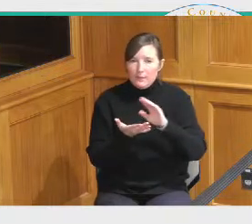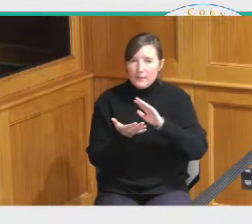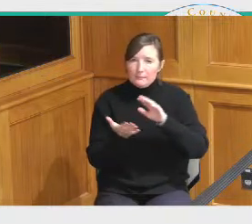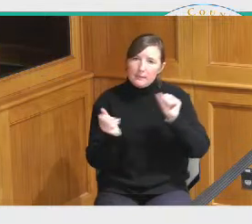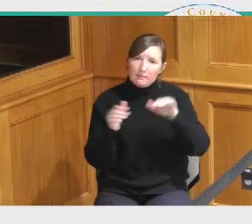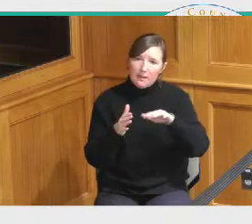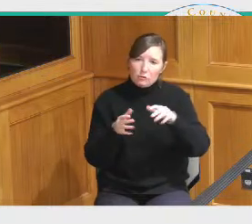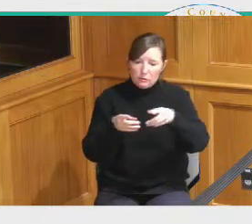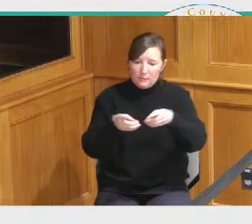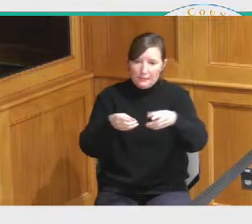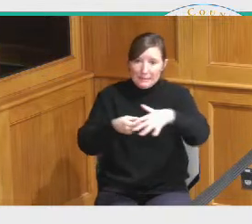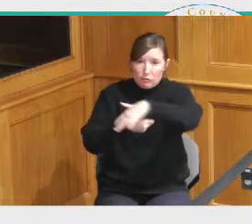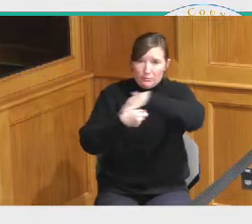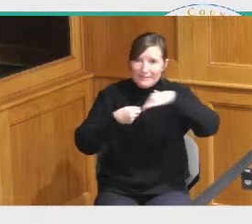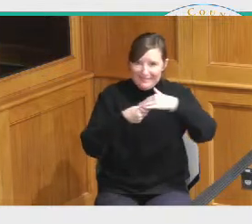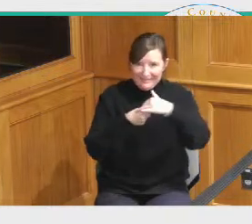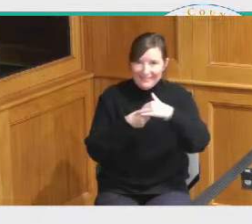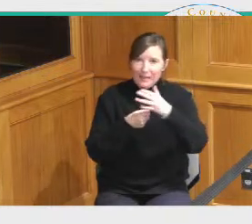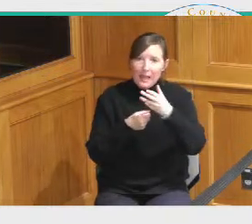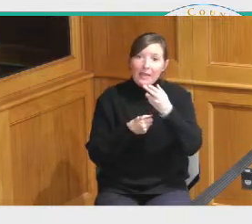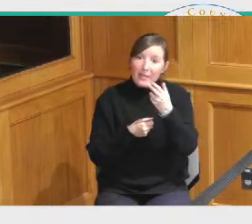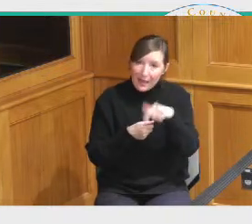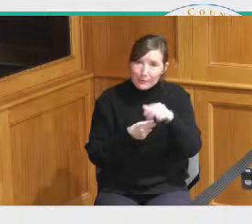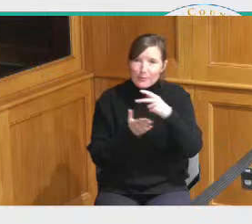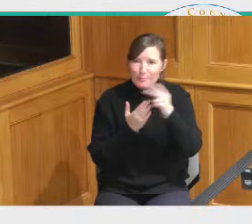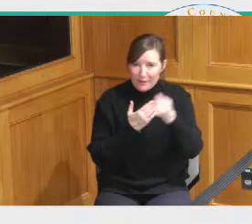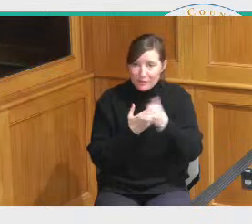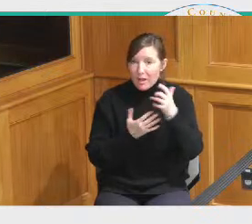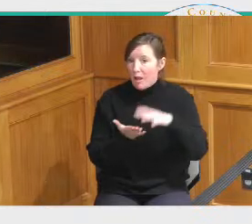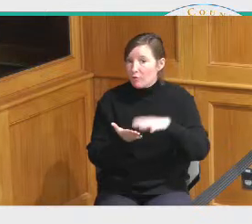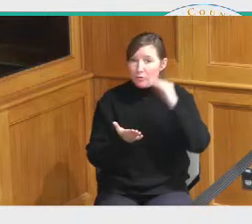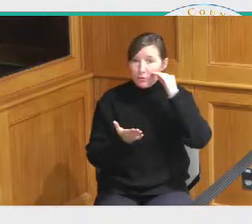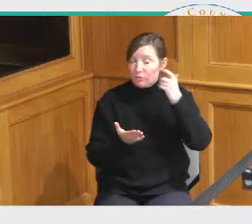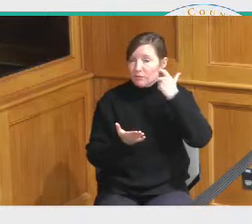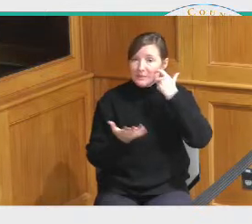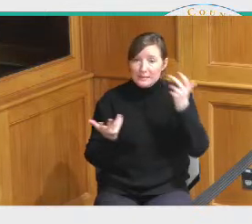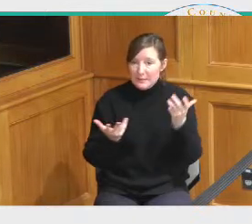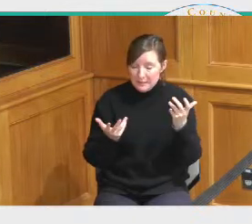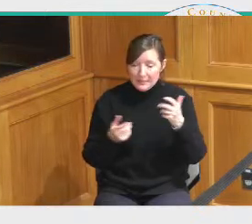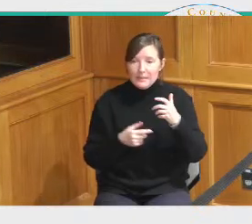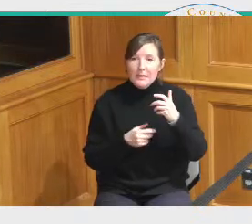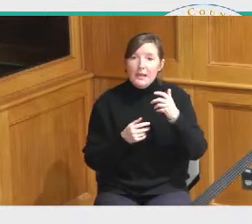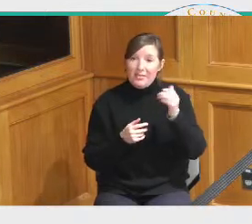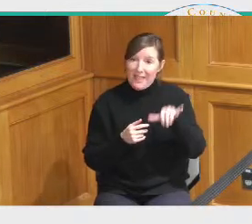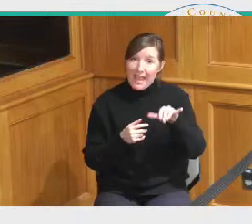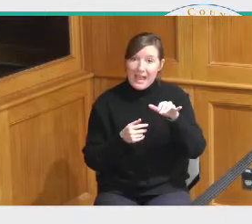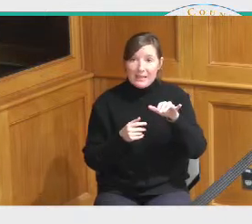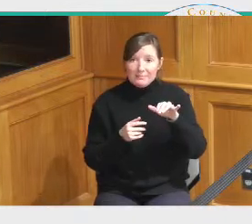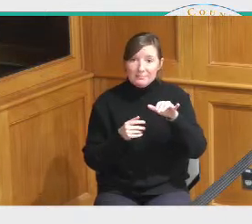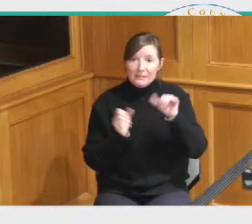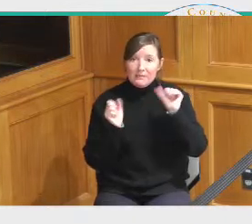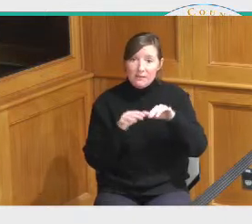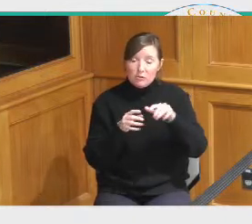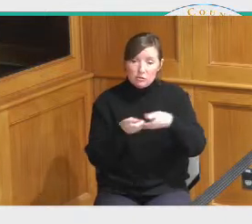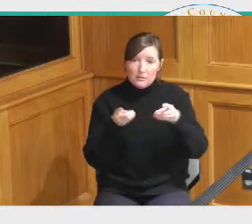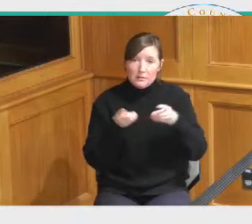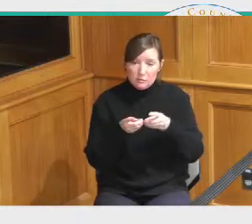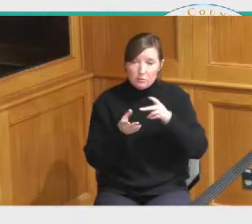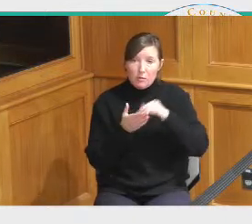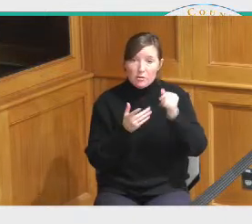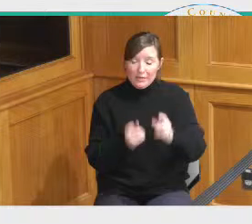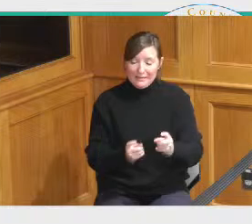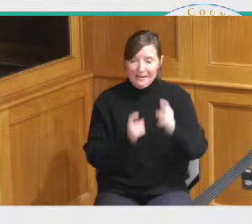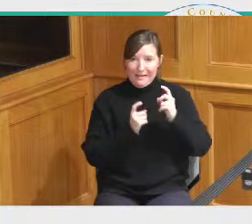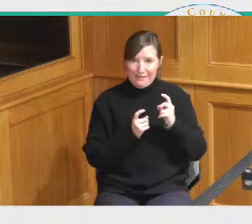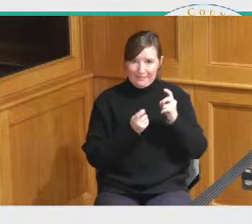the overall headquarter hotel project. So we've learned recently that the convention district project was the recipient of a $40